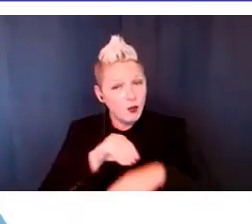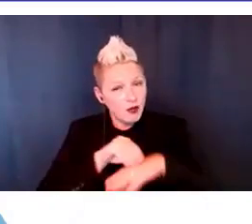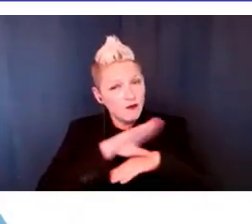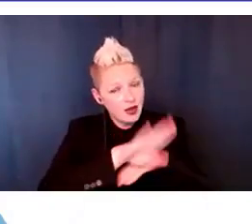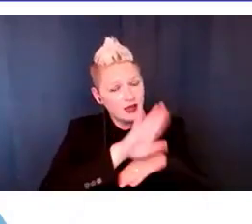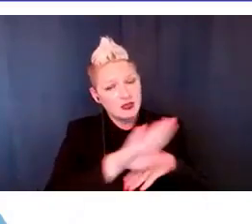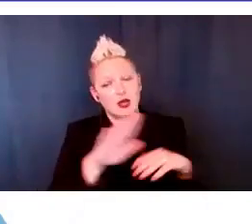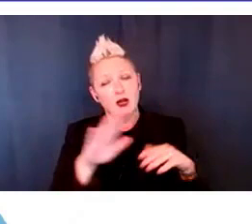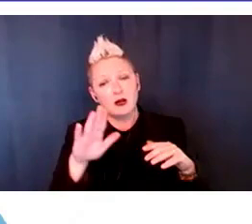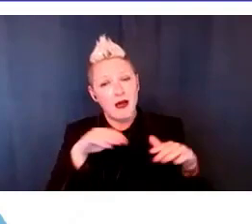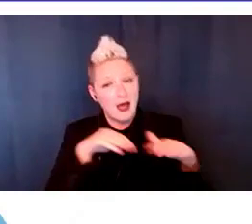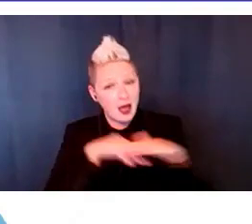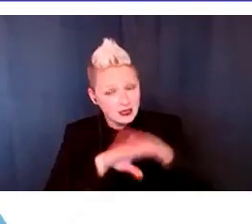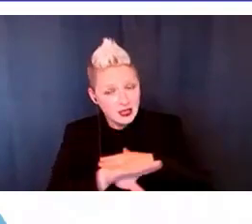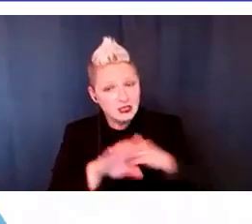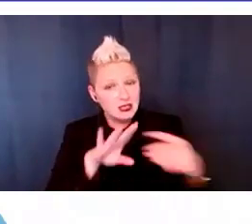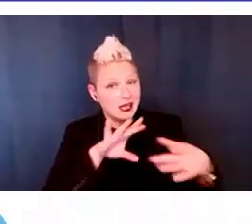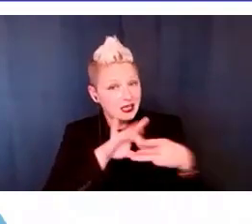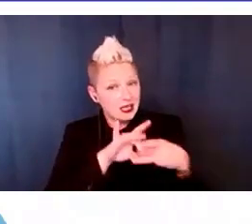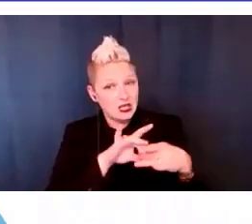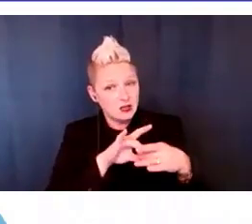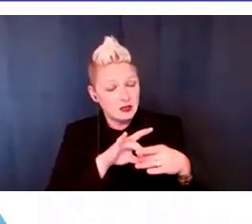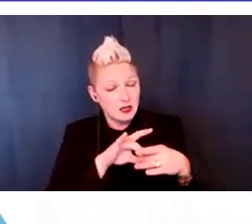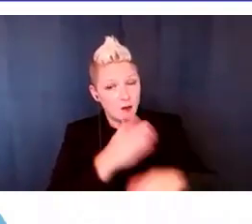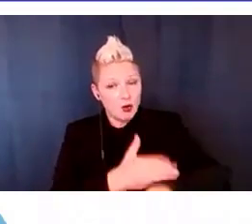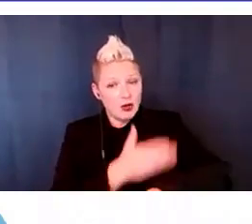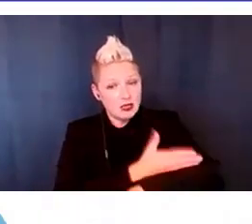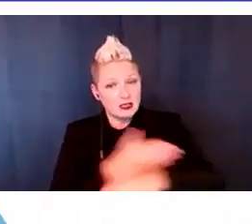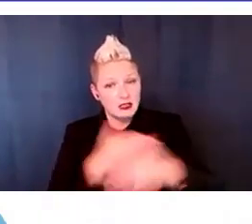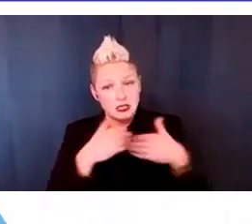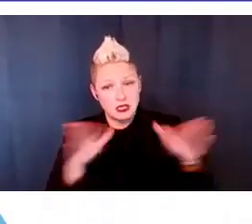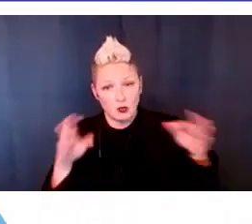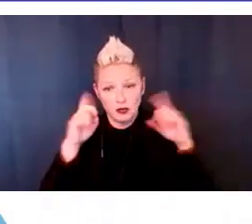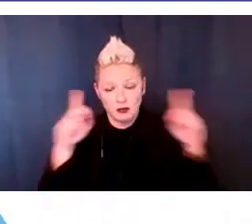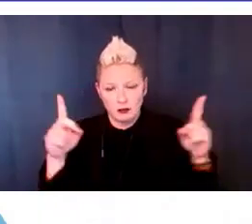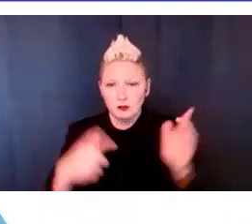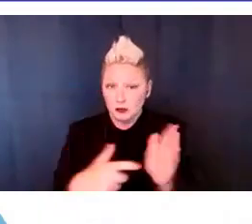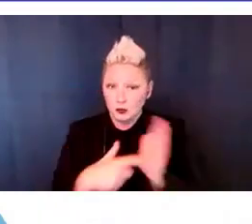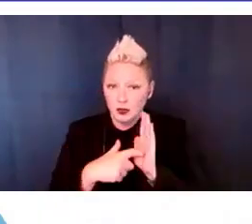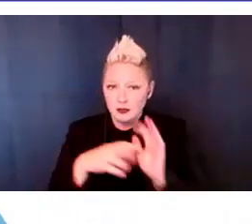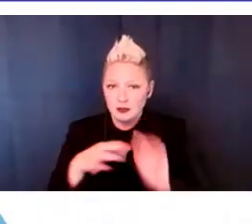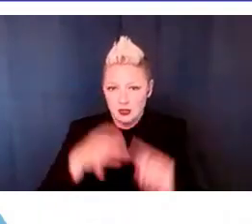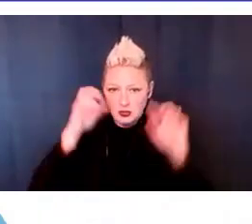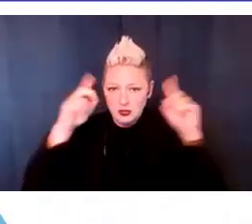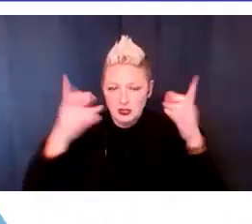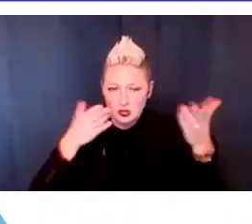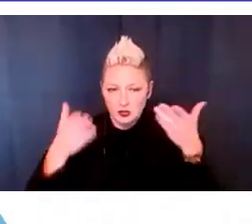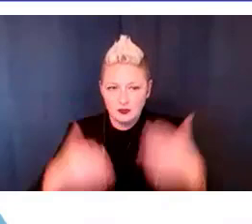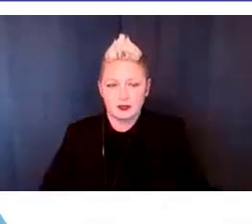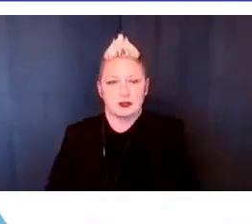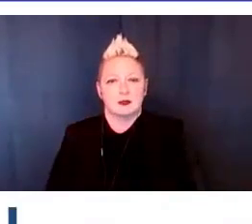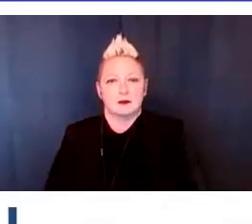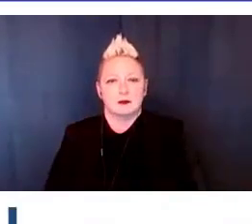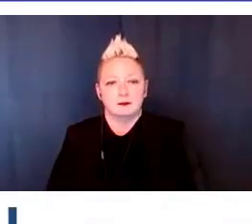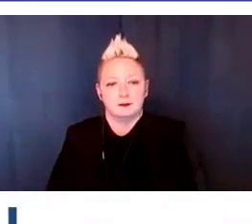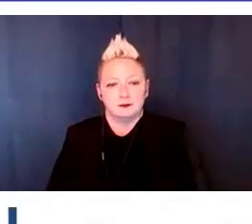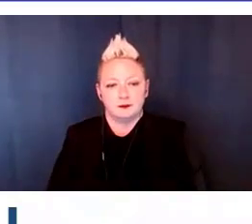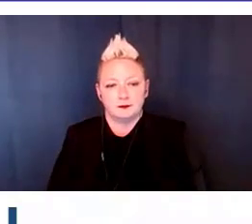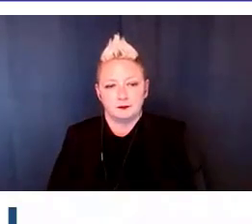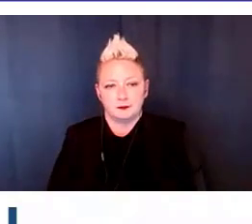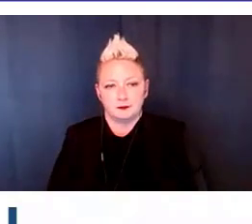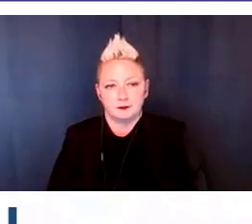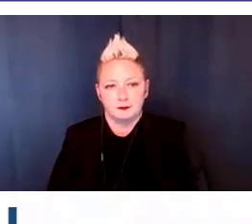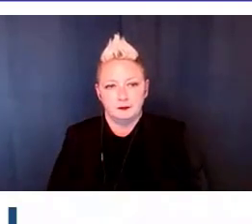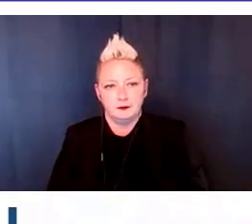engagement, and progress in general education, and thus requires special education services.